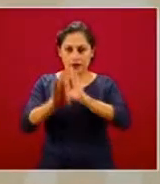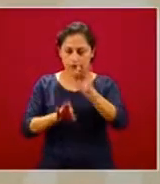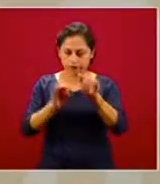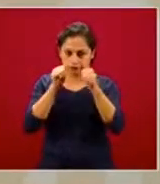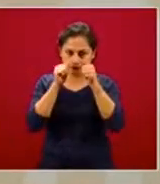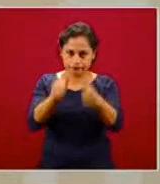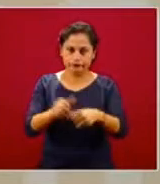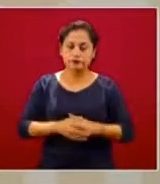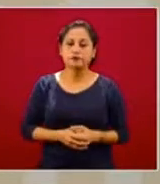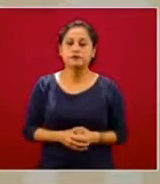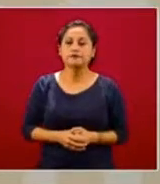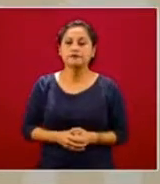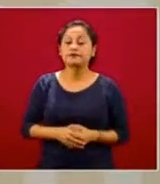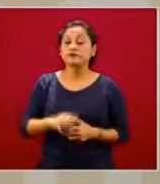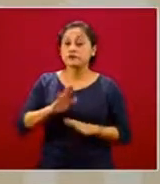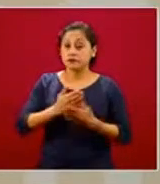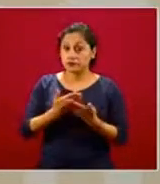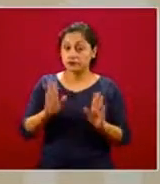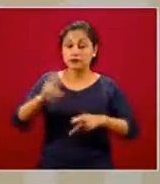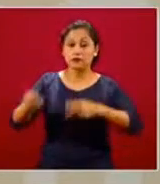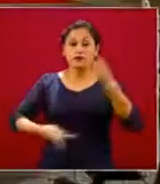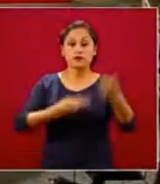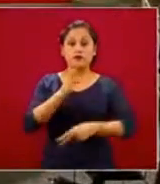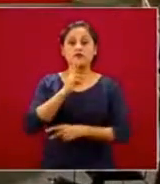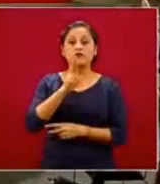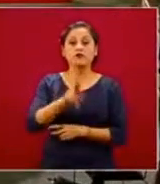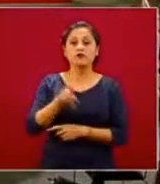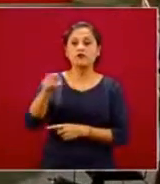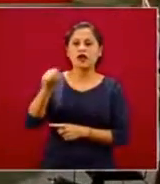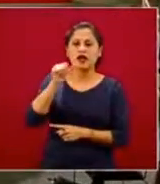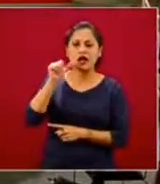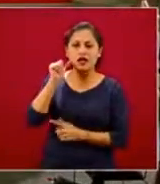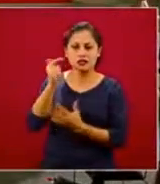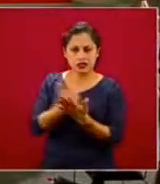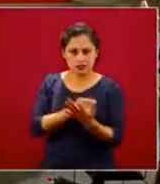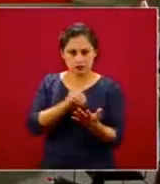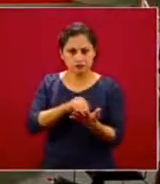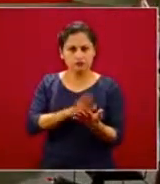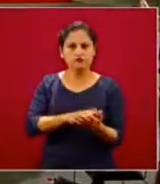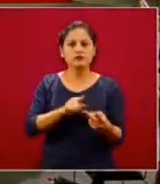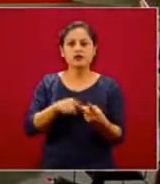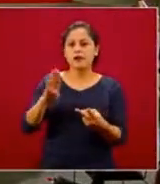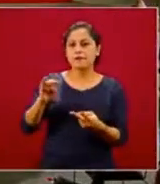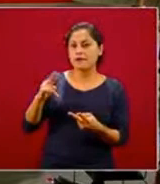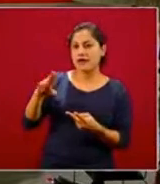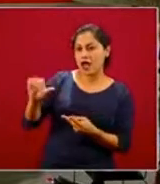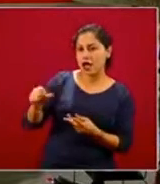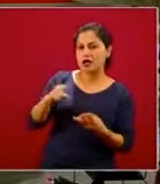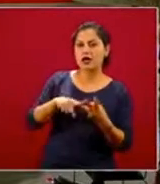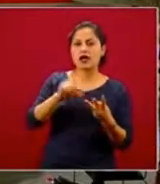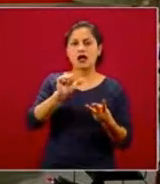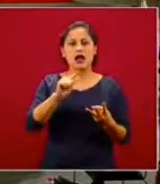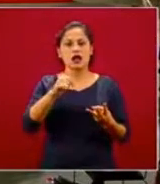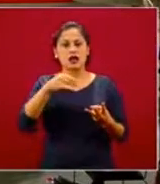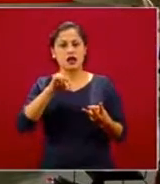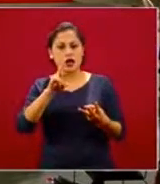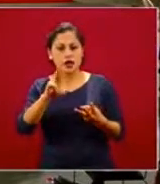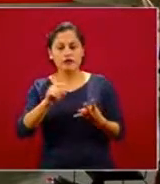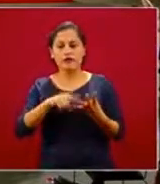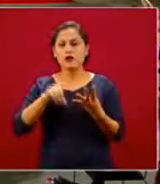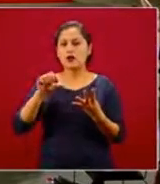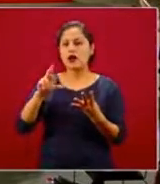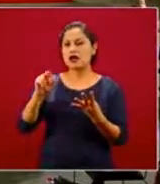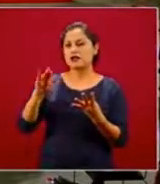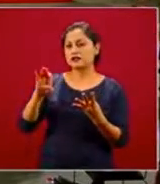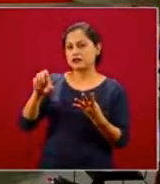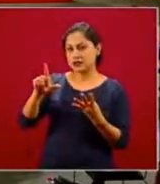preguntas y and dengue respuestas. fever, we Empecemos have to con work on usted que all of quedó these pendiente at the ayer. same Usted, time. Bianca Aguirre, We'll open it Alejandro, up to Q&A, and I'm